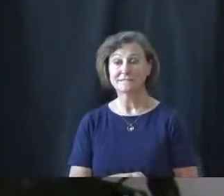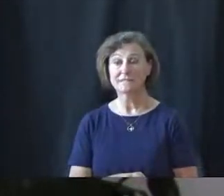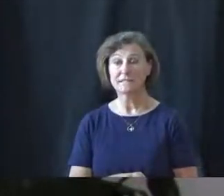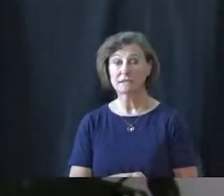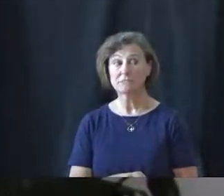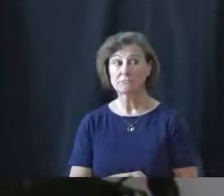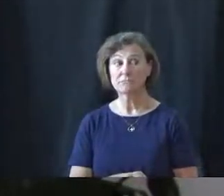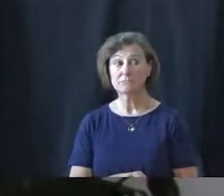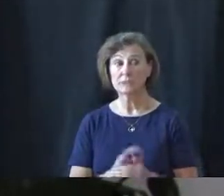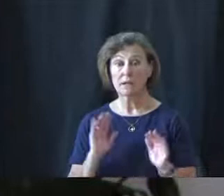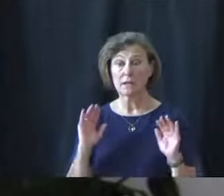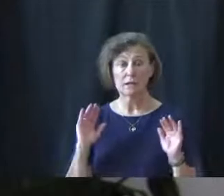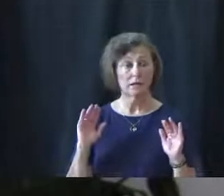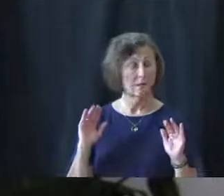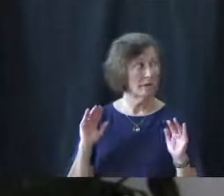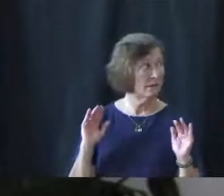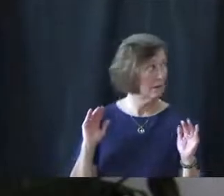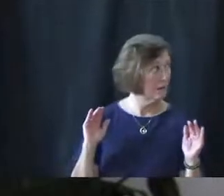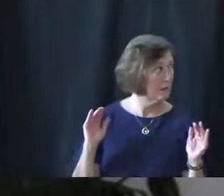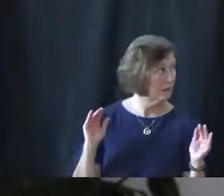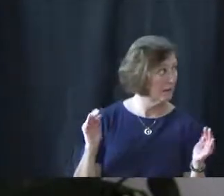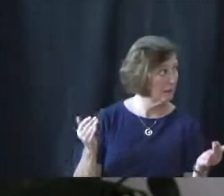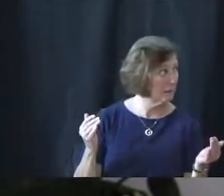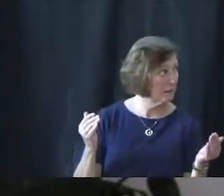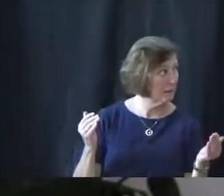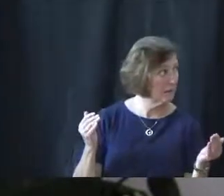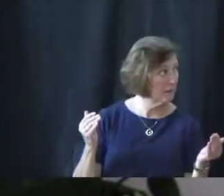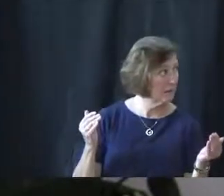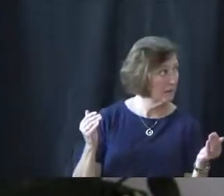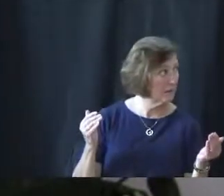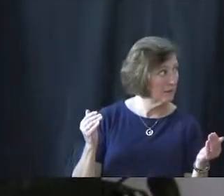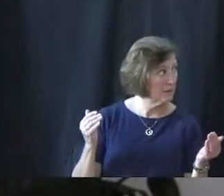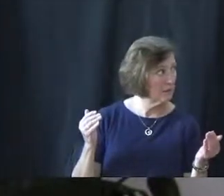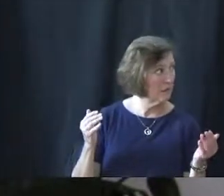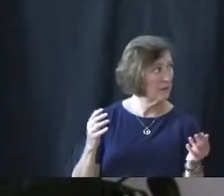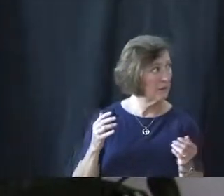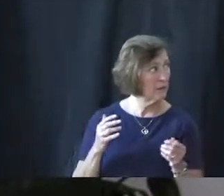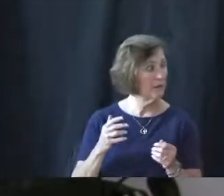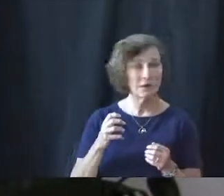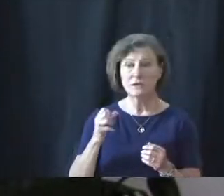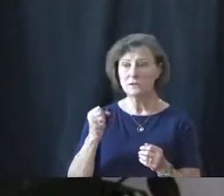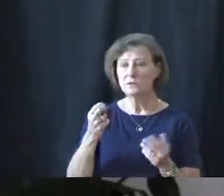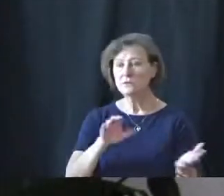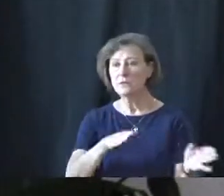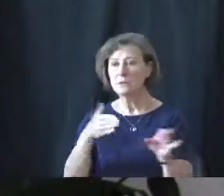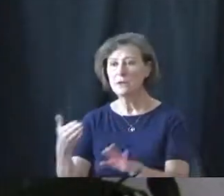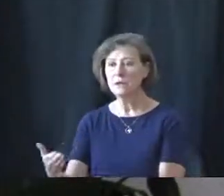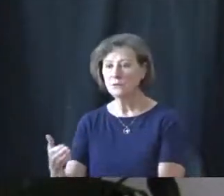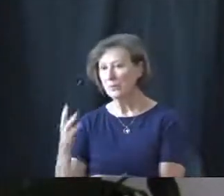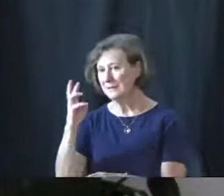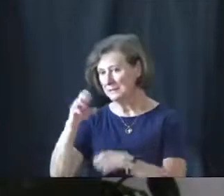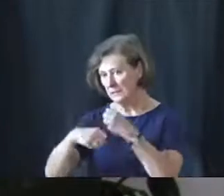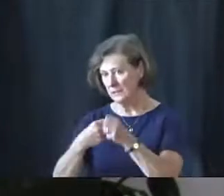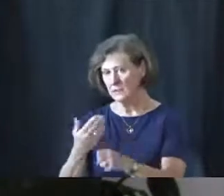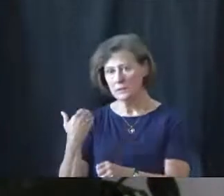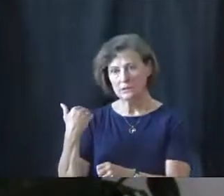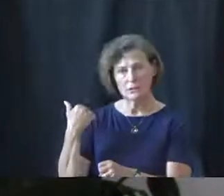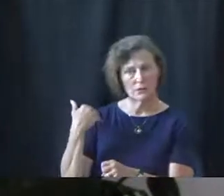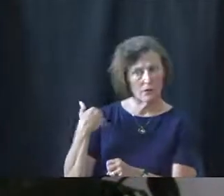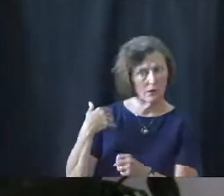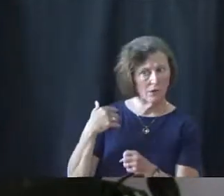Apparently, I wasn't to have her in my whole life, as she passed away 6 years ago after a short experience with gynecological